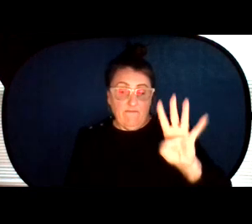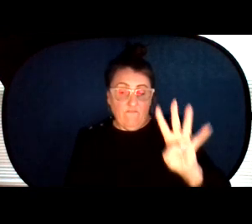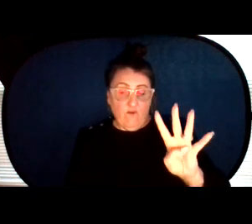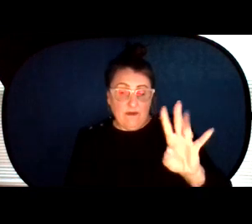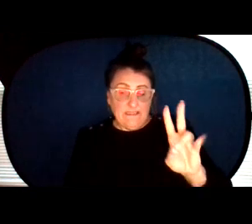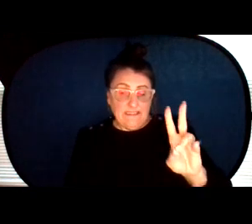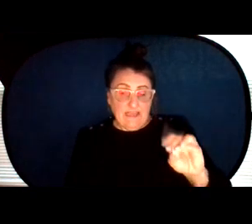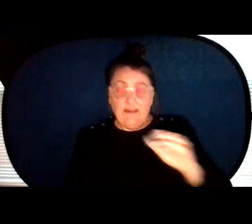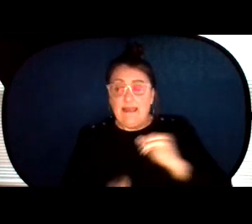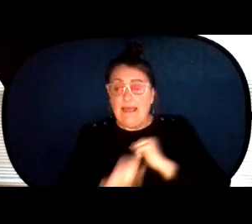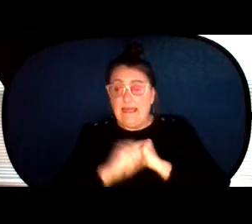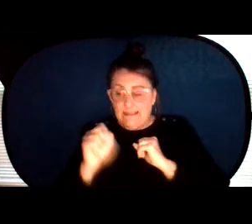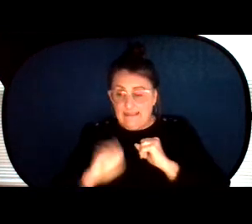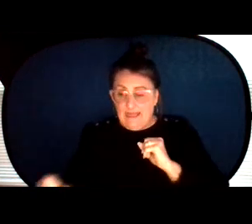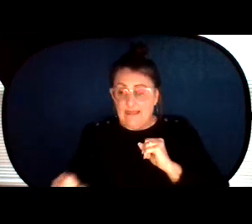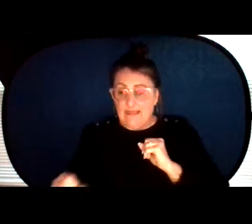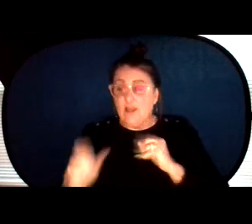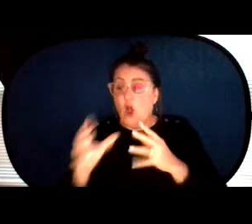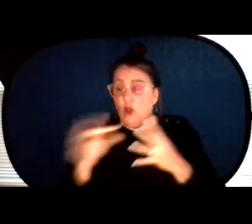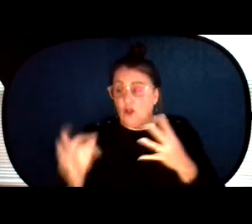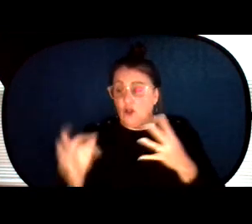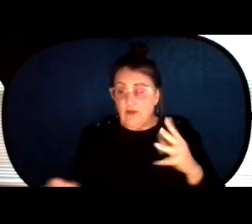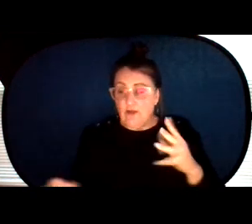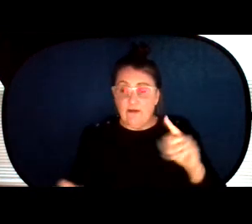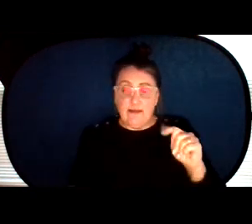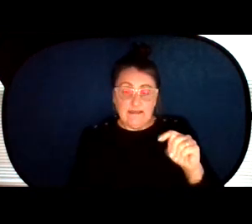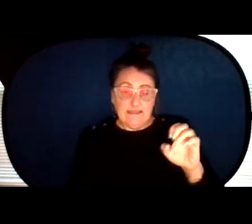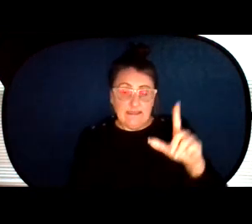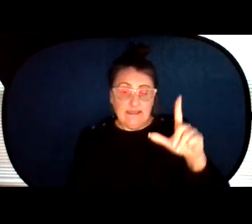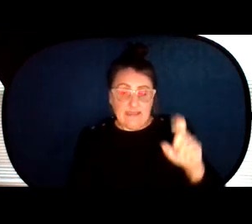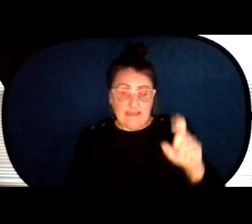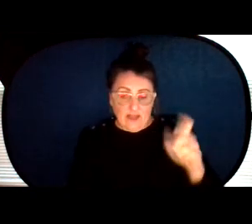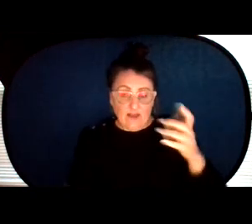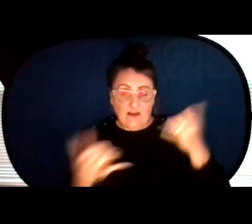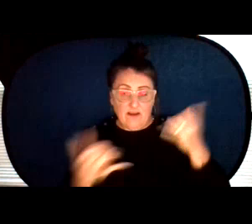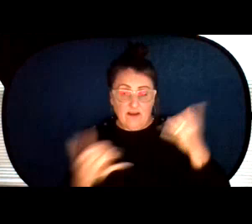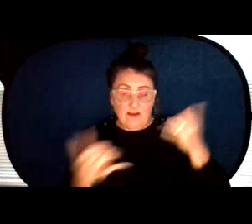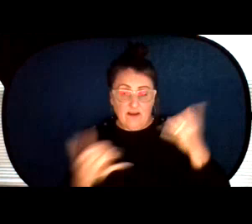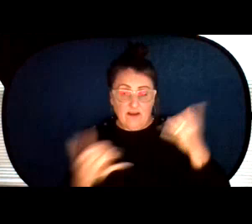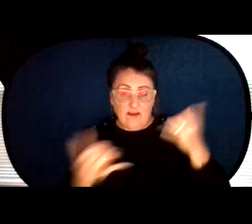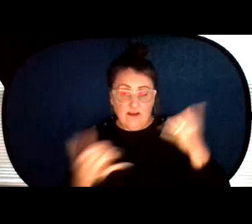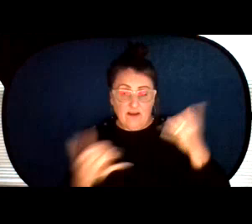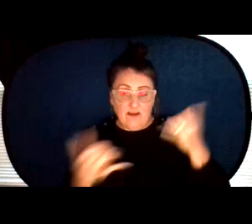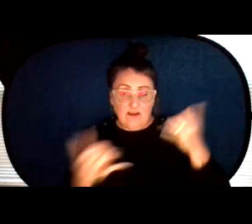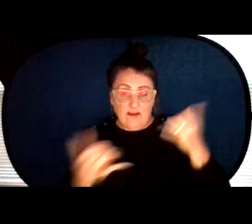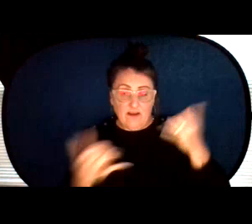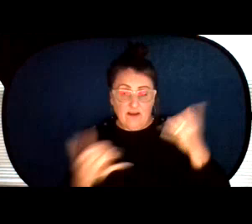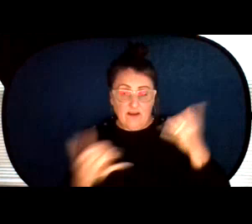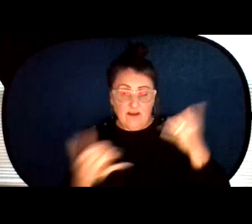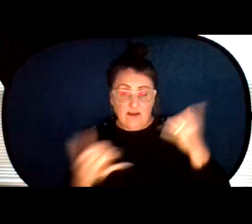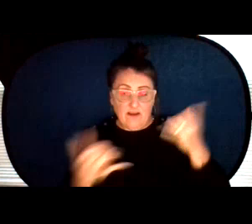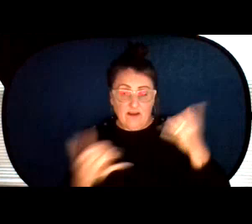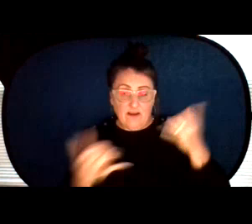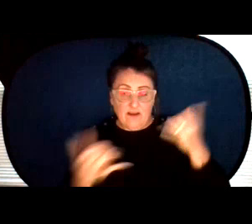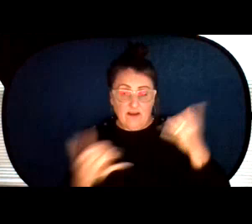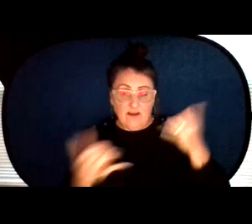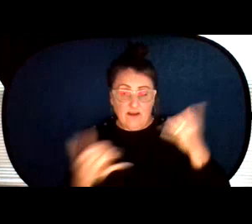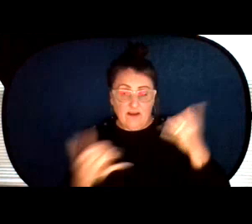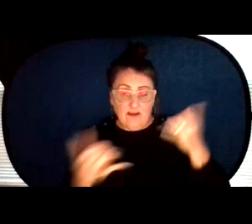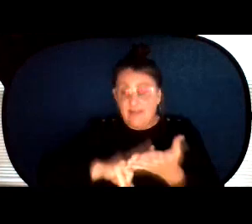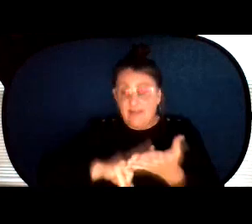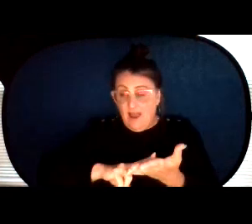the alternative teleconferencing provisions of the Bagley-Keene Act until January 2030. This bill was signed by